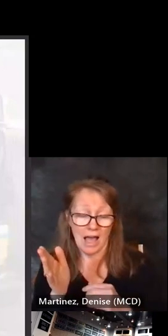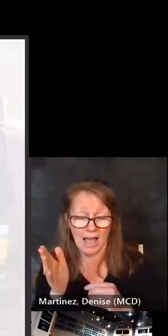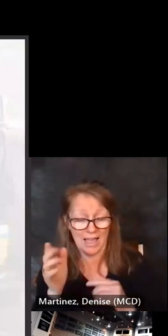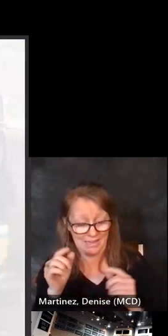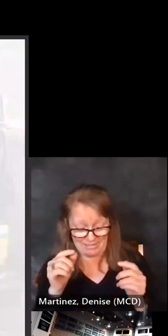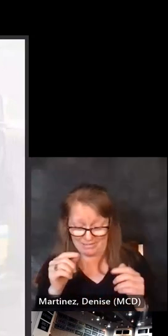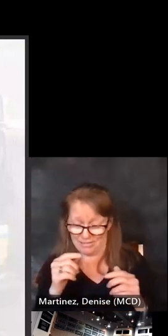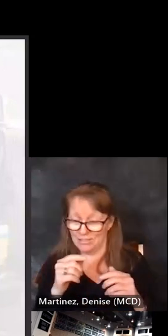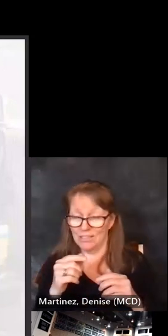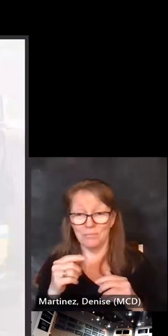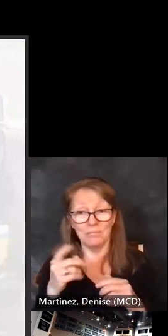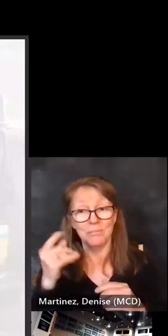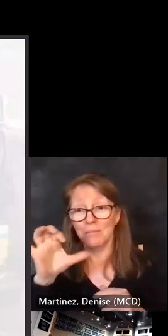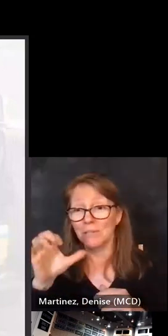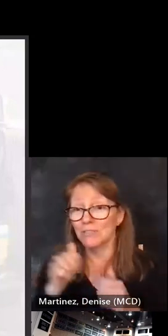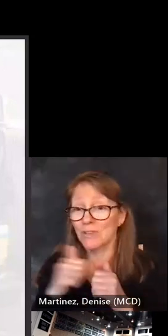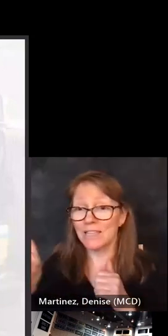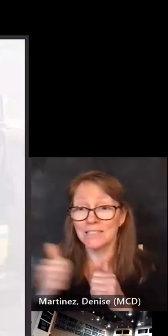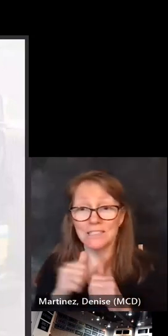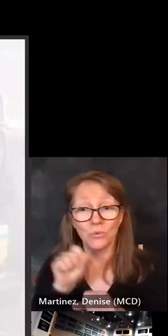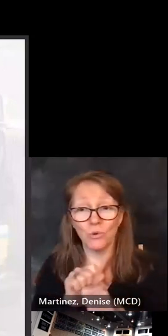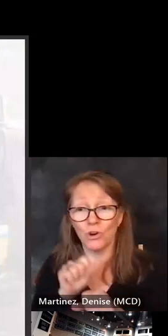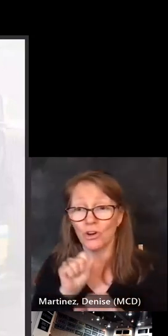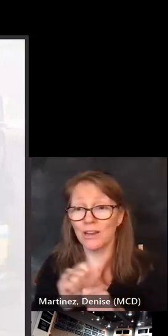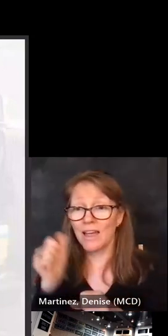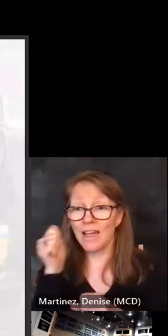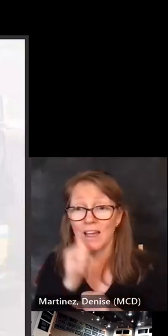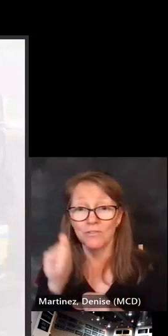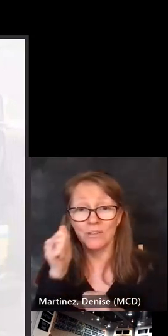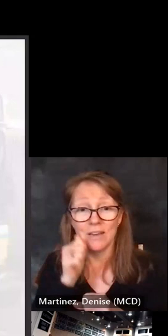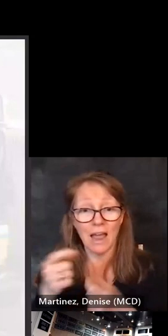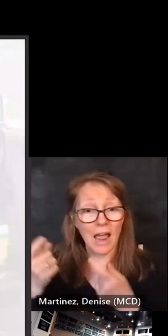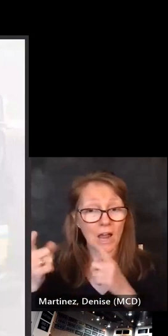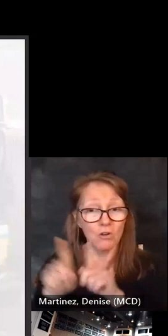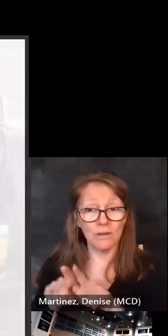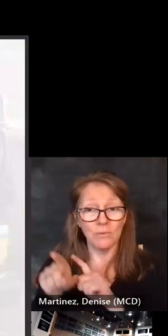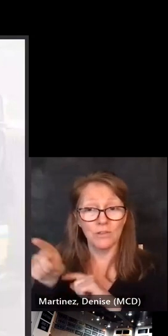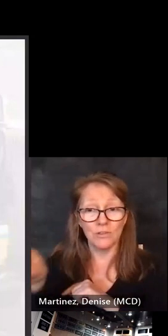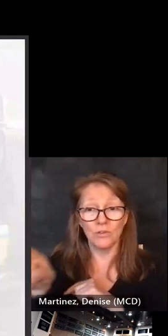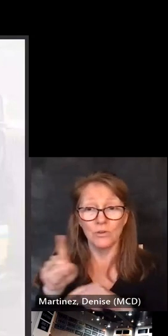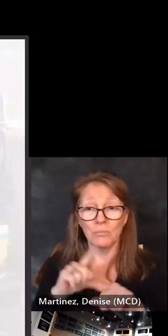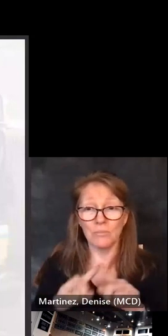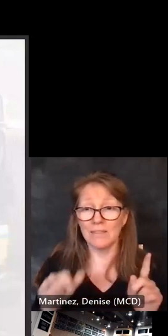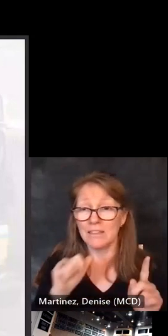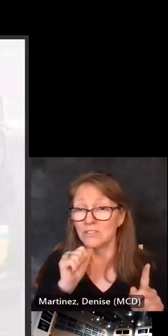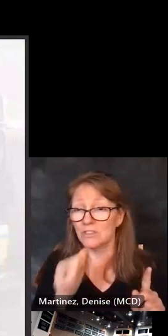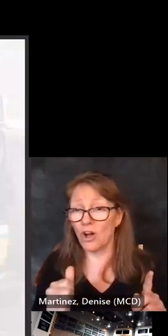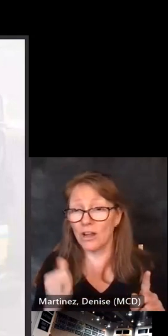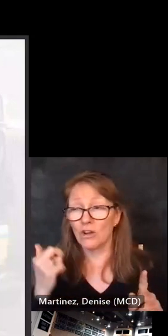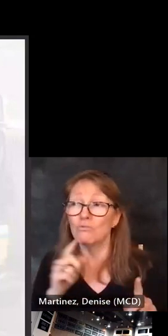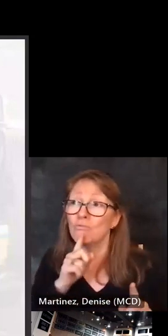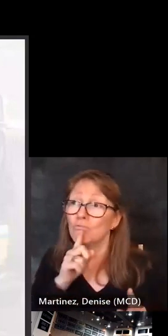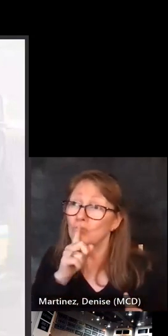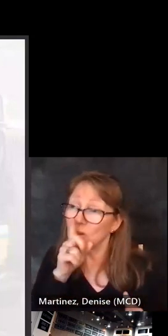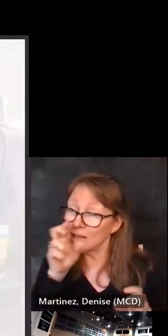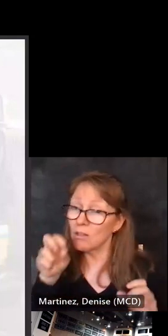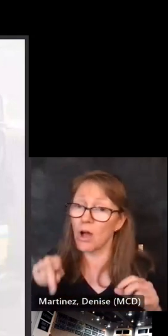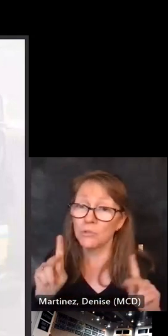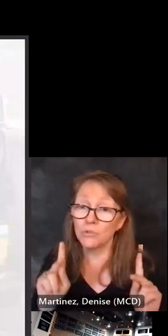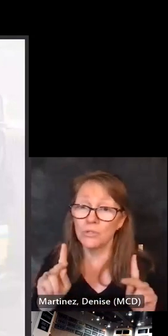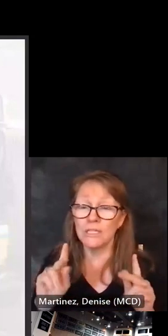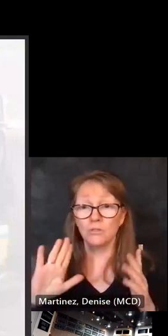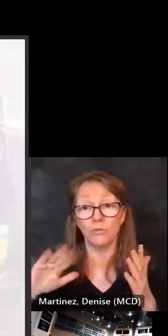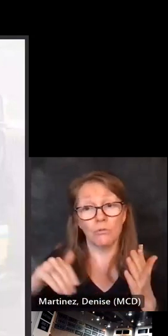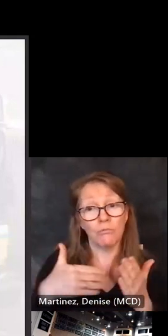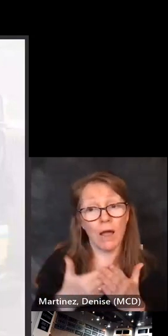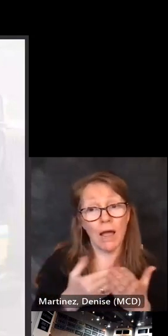day. I'm with you, but I think that there's not really a realistic opportunity for folks who are getting there really early in the